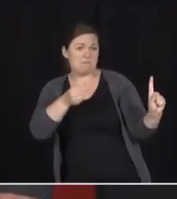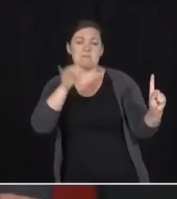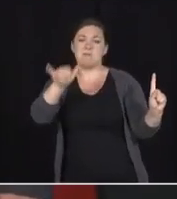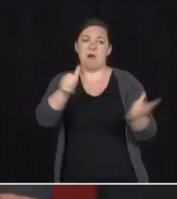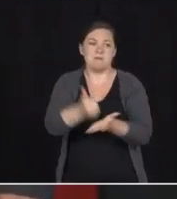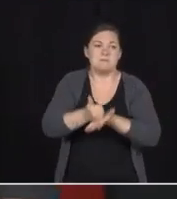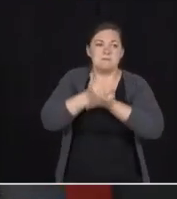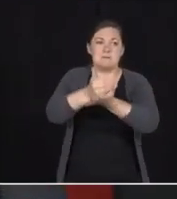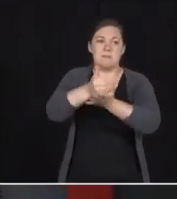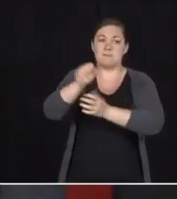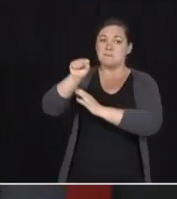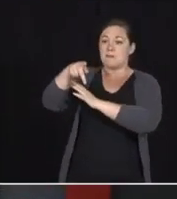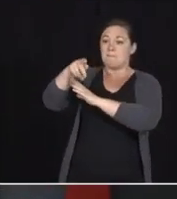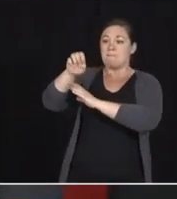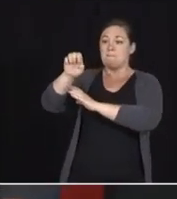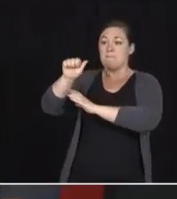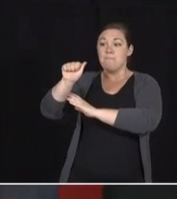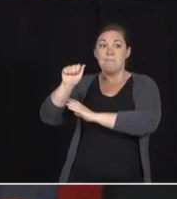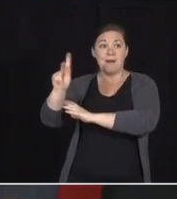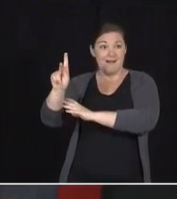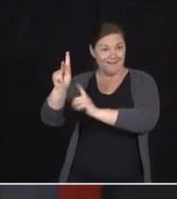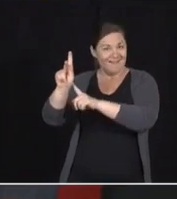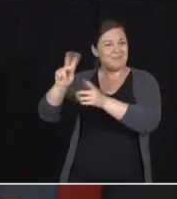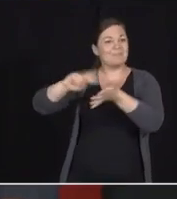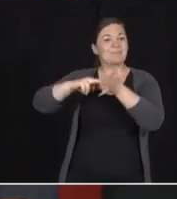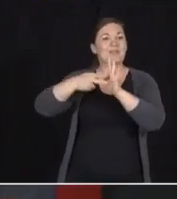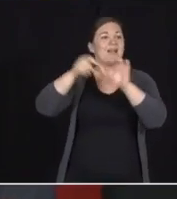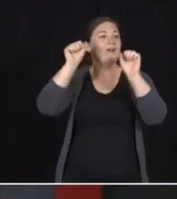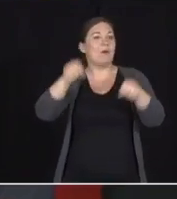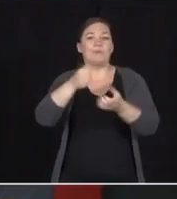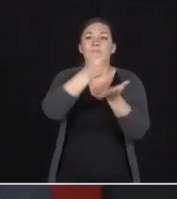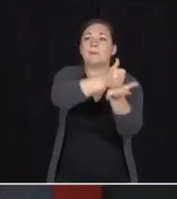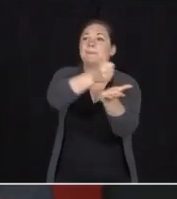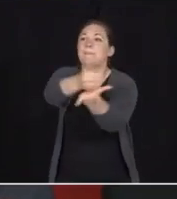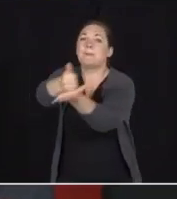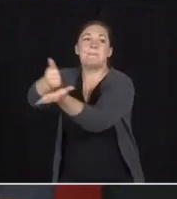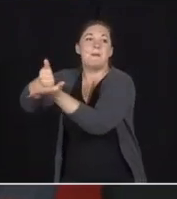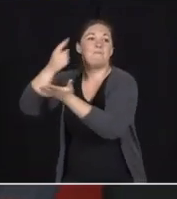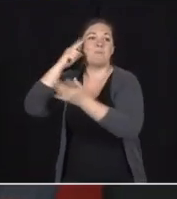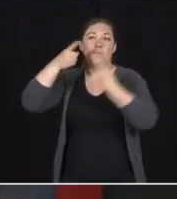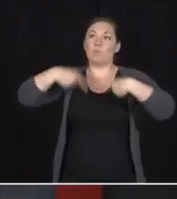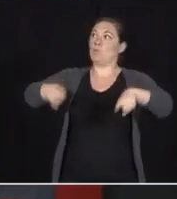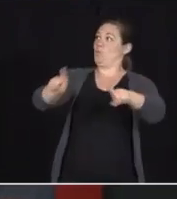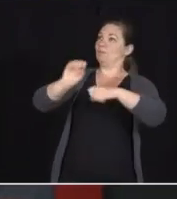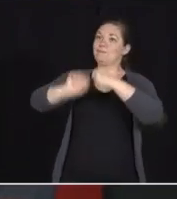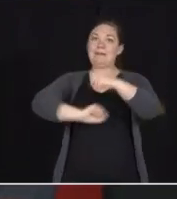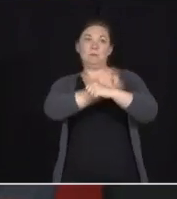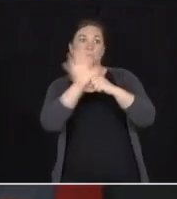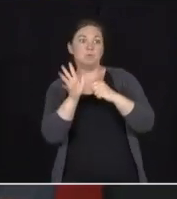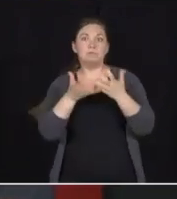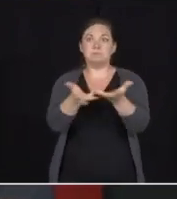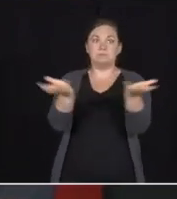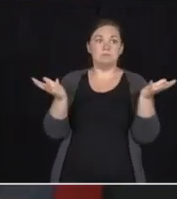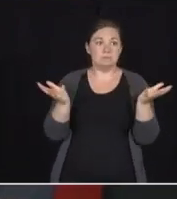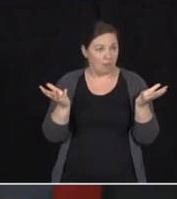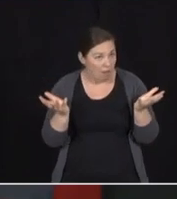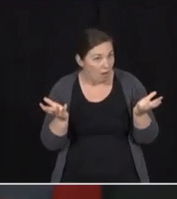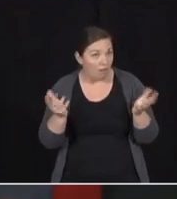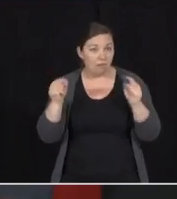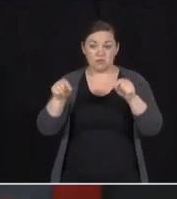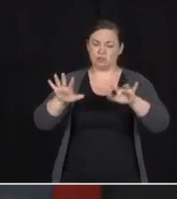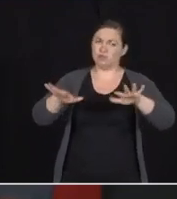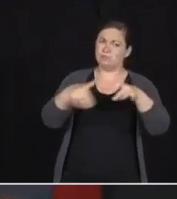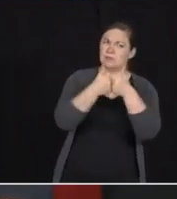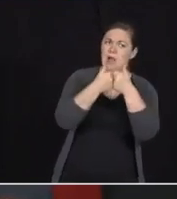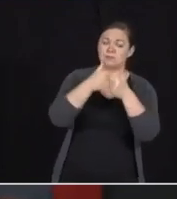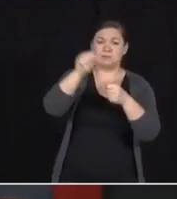and better respond to the COVID-19 outbreak. During these challenging times, Spark's mission of matching